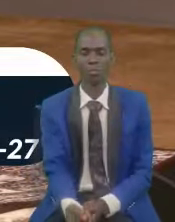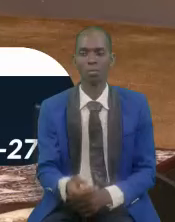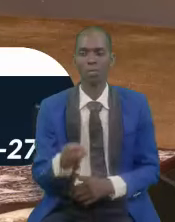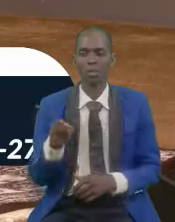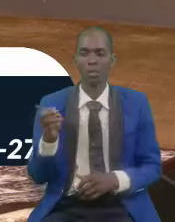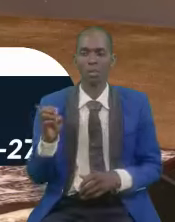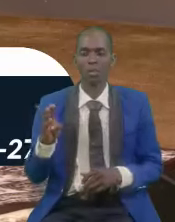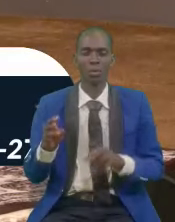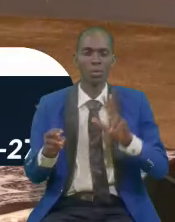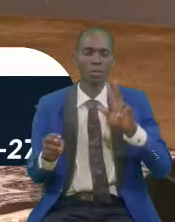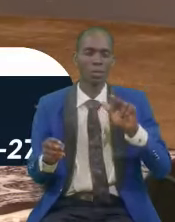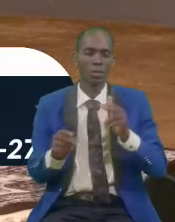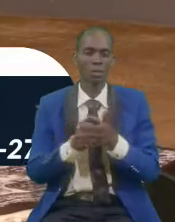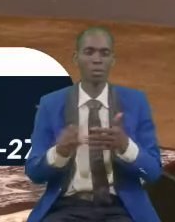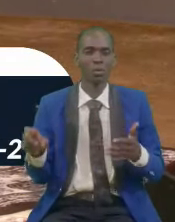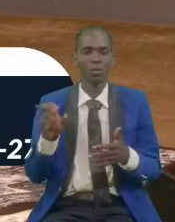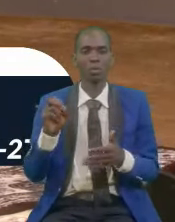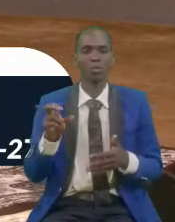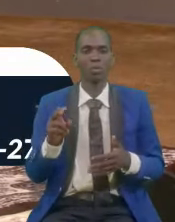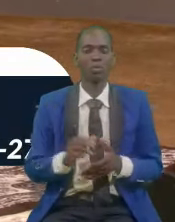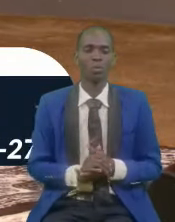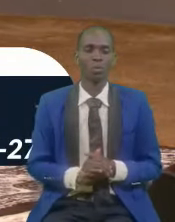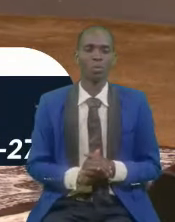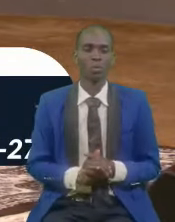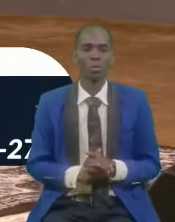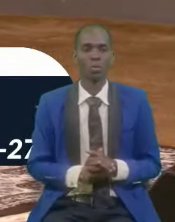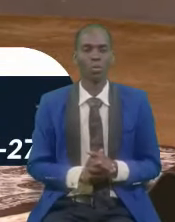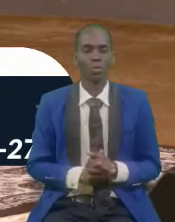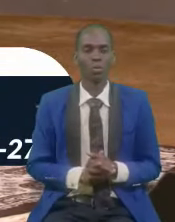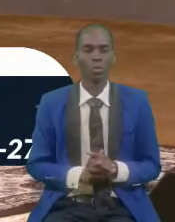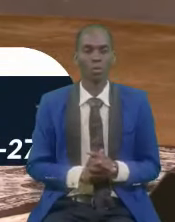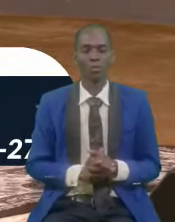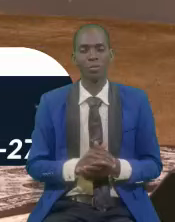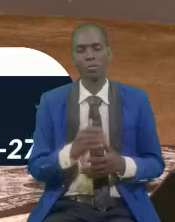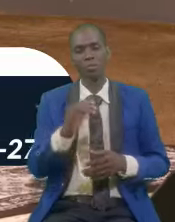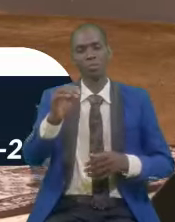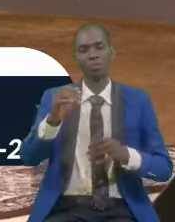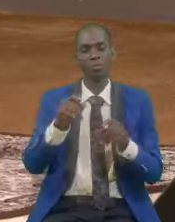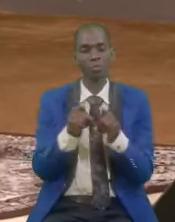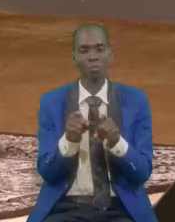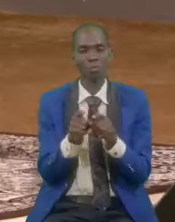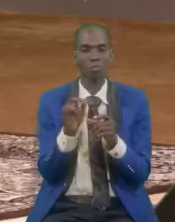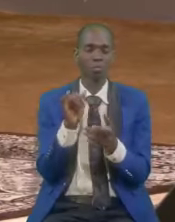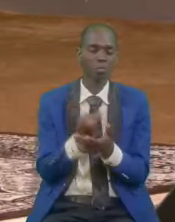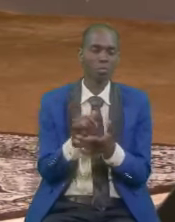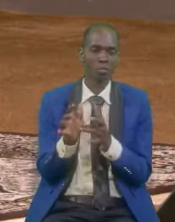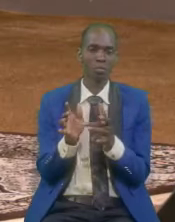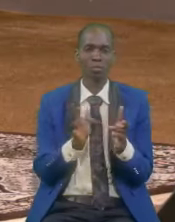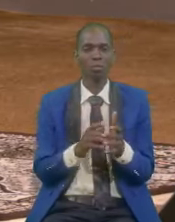13, reading from verse 12, wherefore Jesus also, that